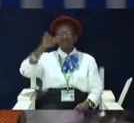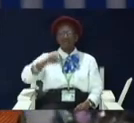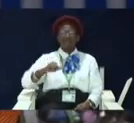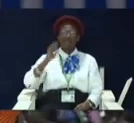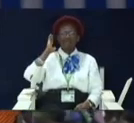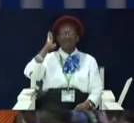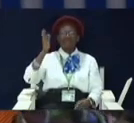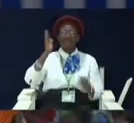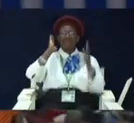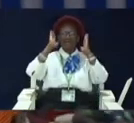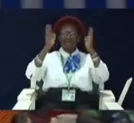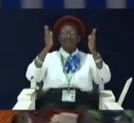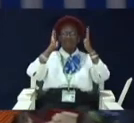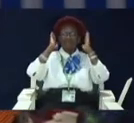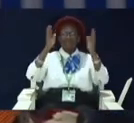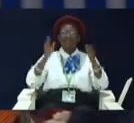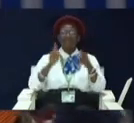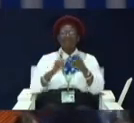lóhùn.